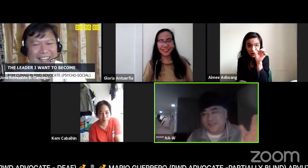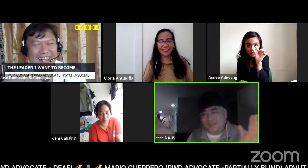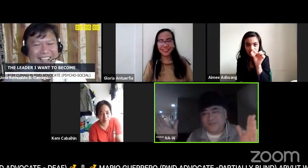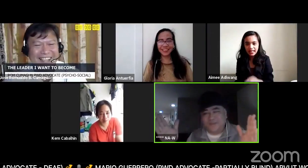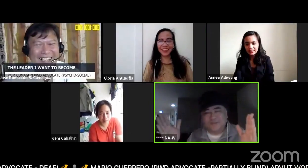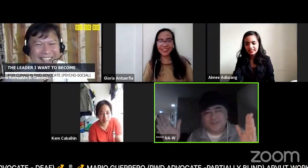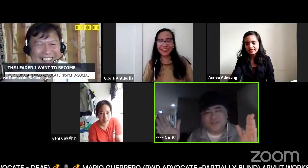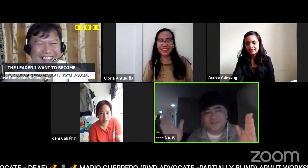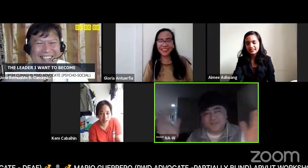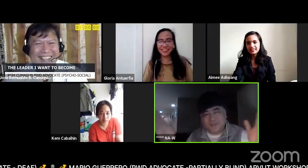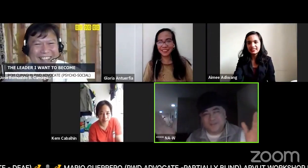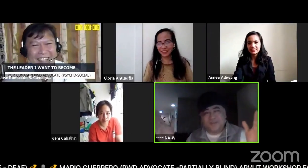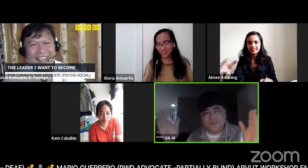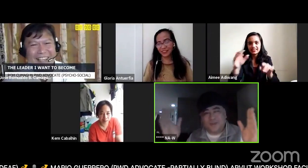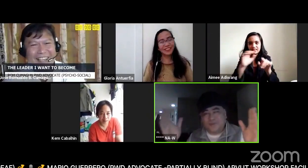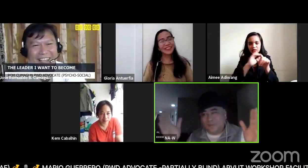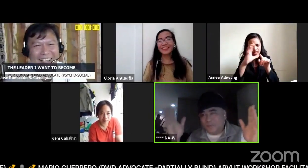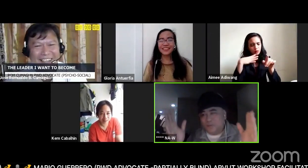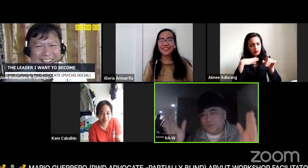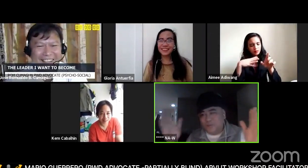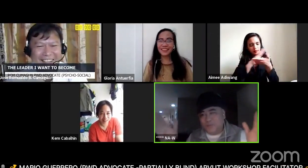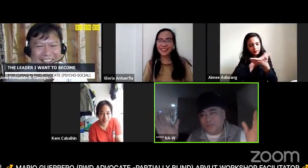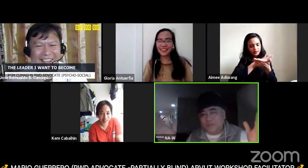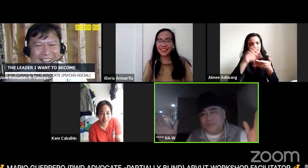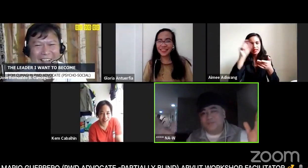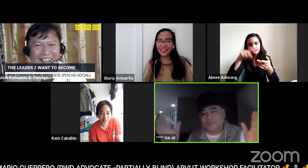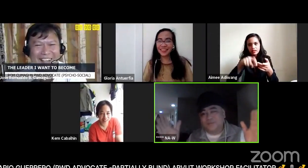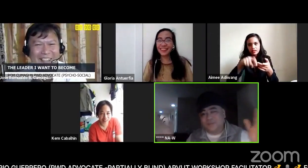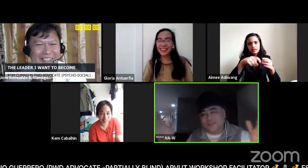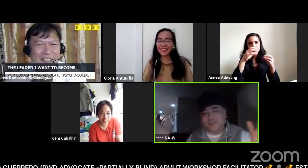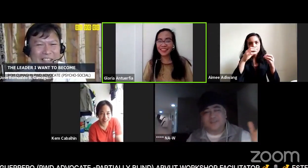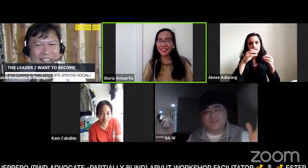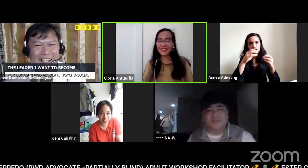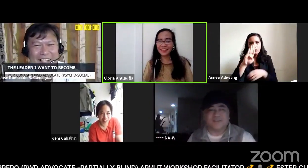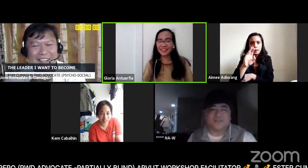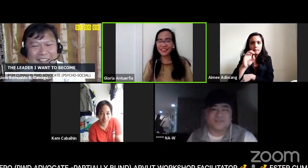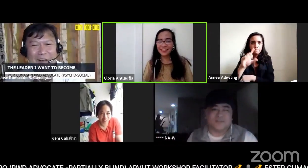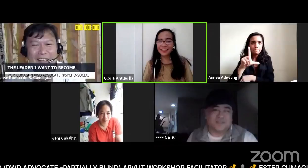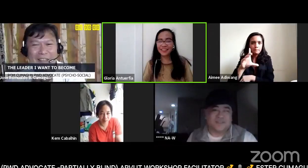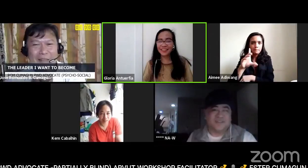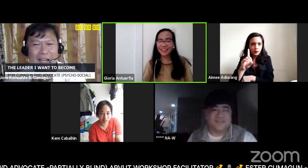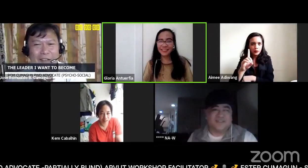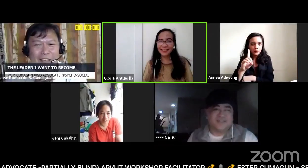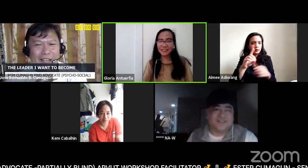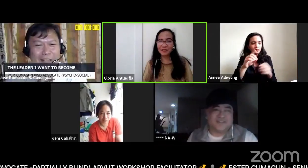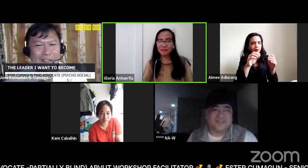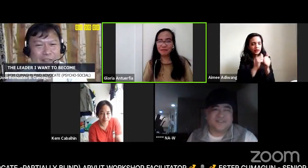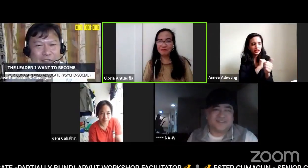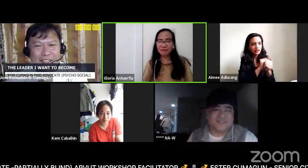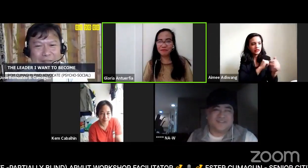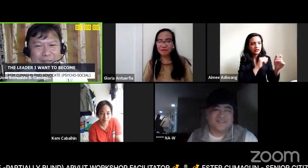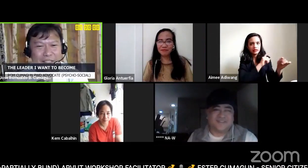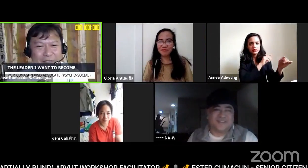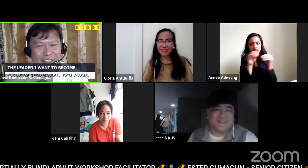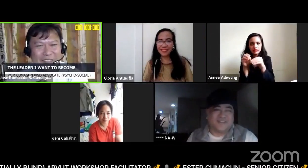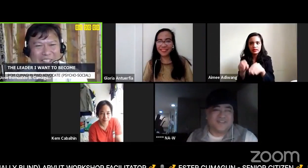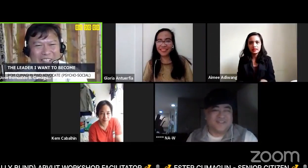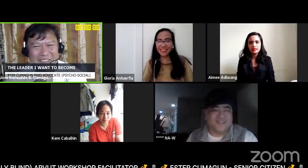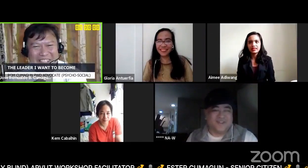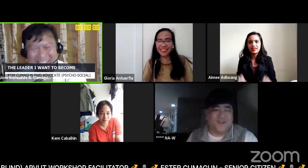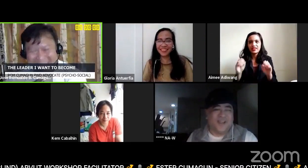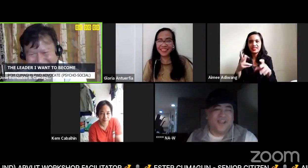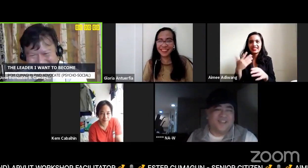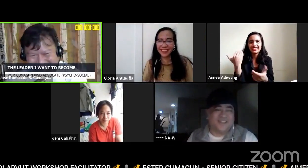lang yung capacity, tapos gano'n yung, medyo, you have to be bold to bring them to the next degree. Okay, Mario cannot refrain